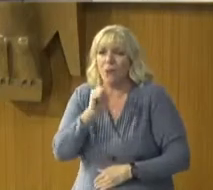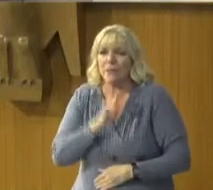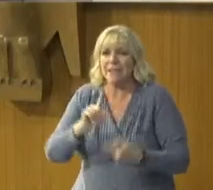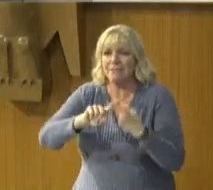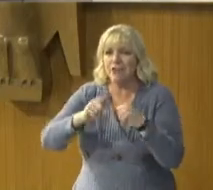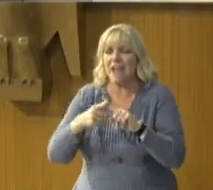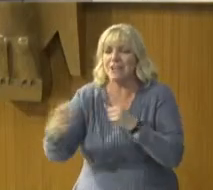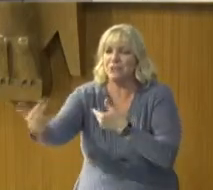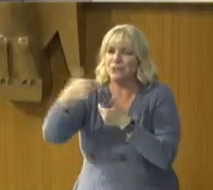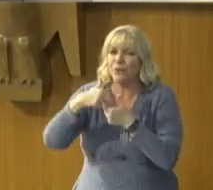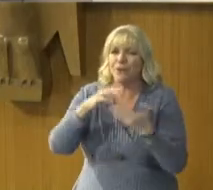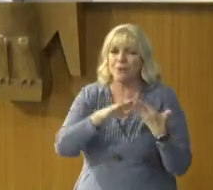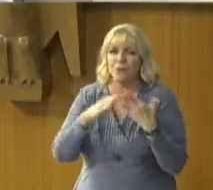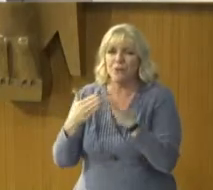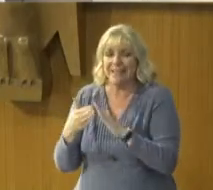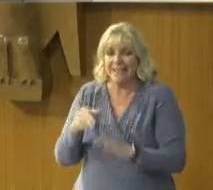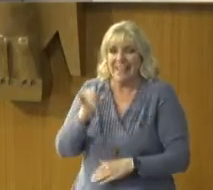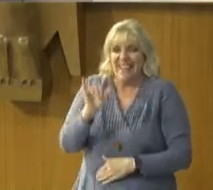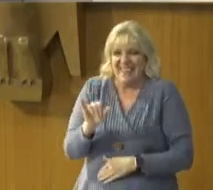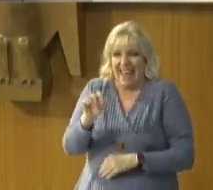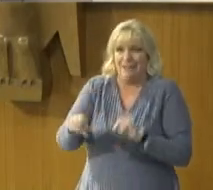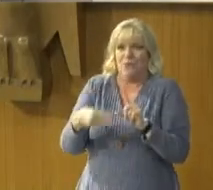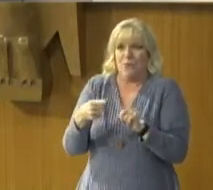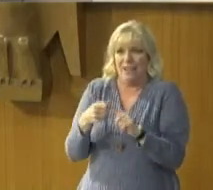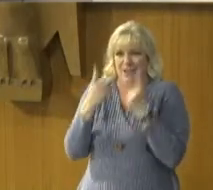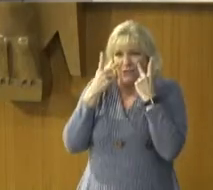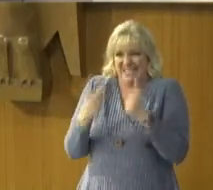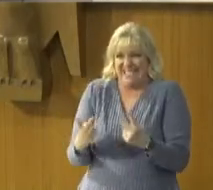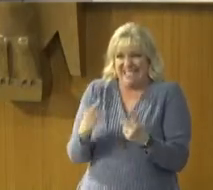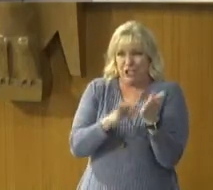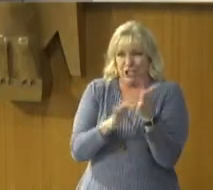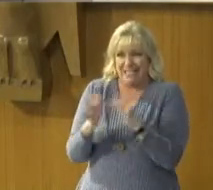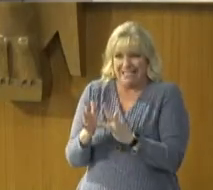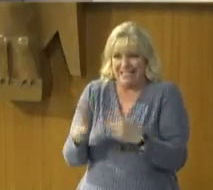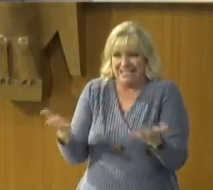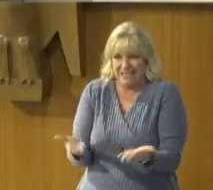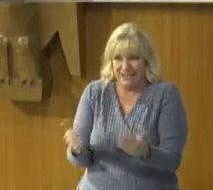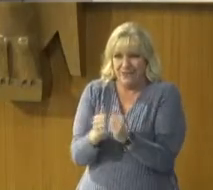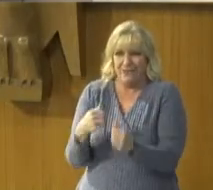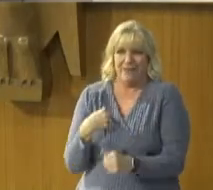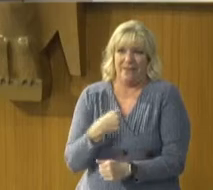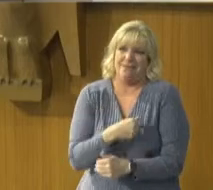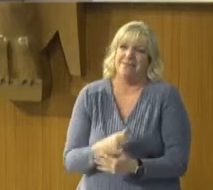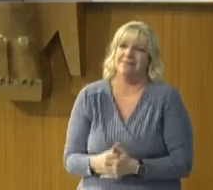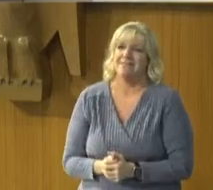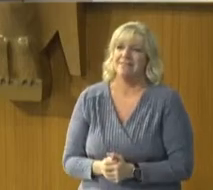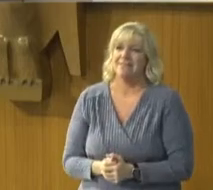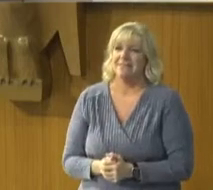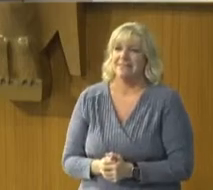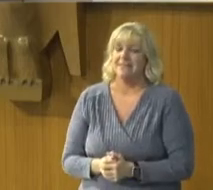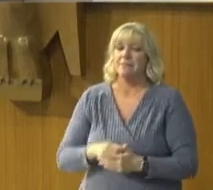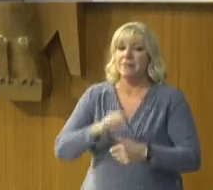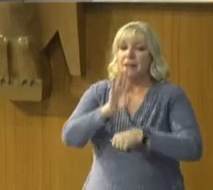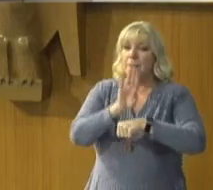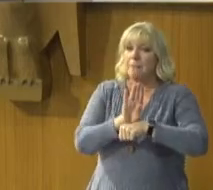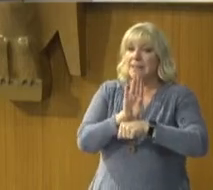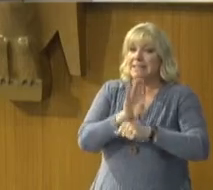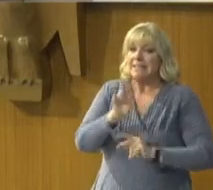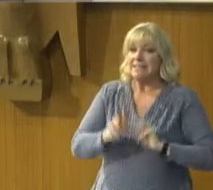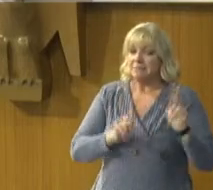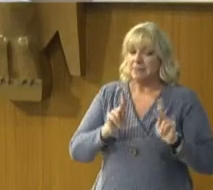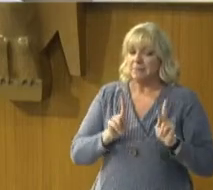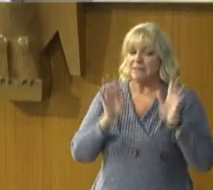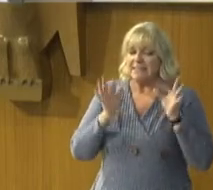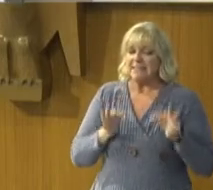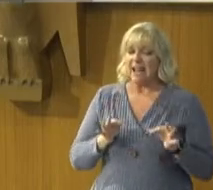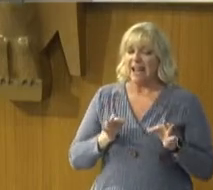community, that is when you will find Jesus in our midst. When business people decide to do what is right